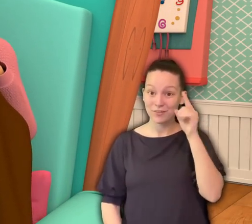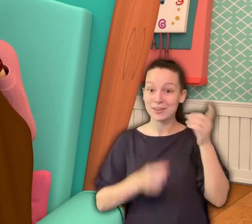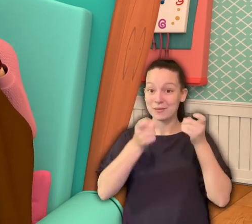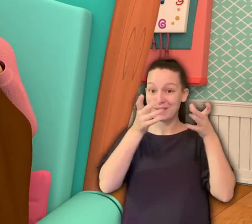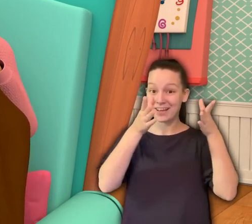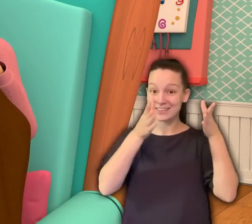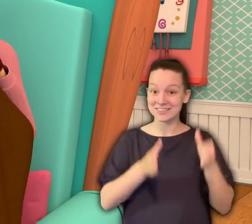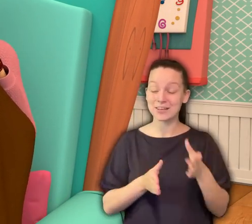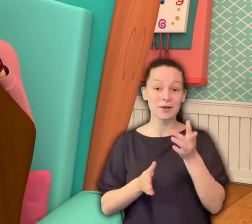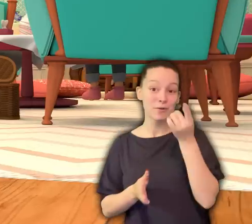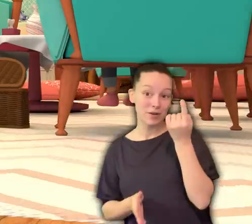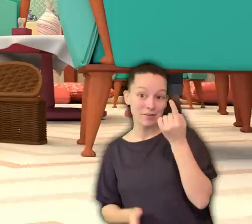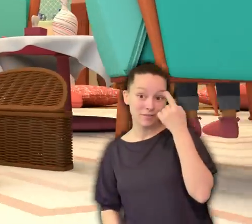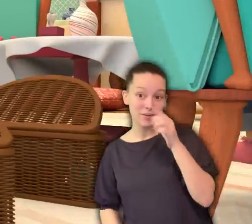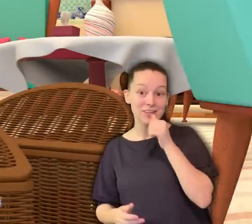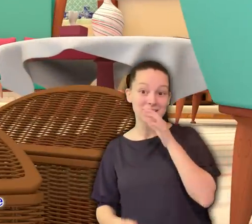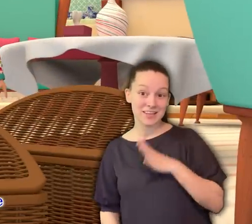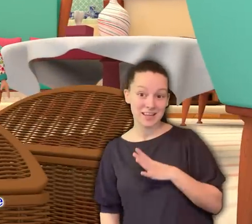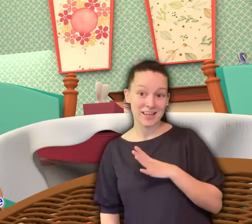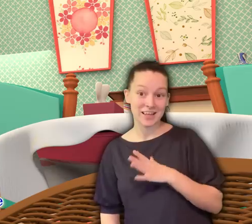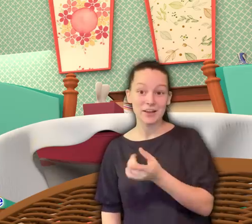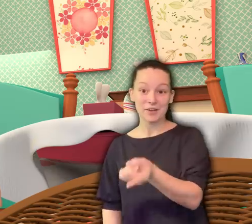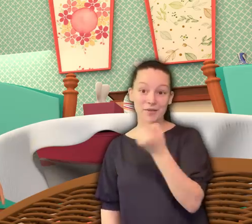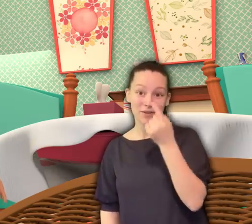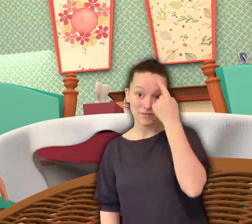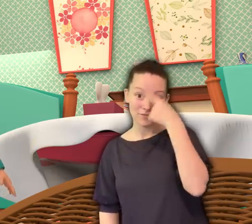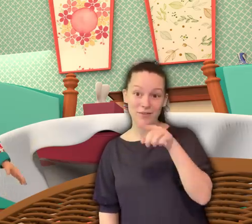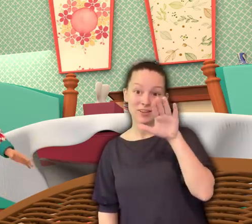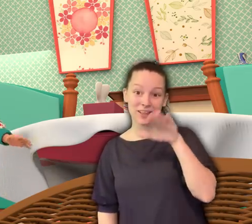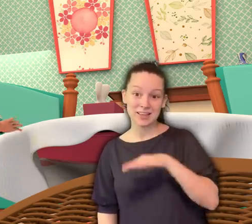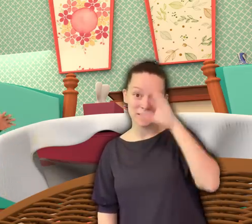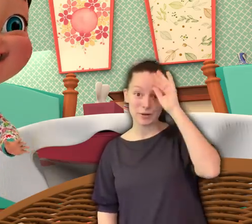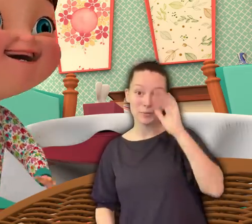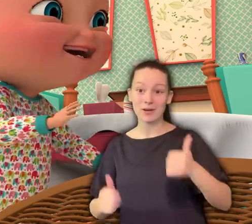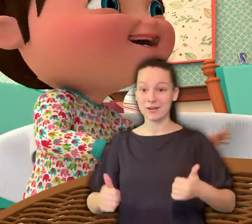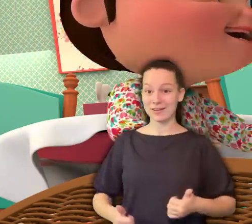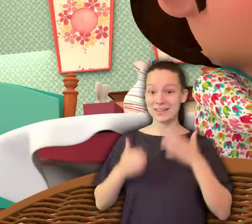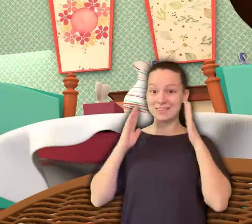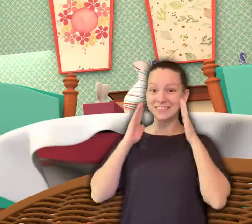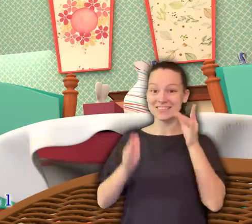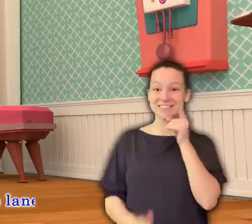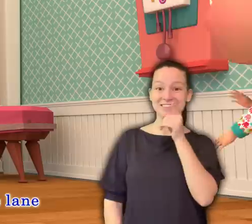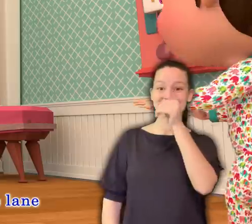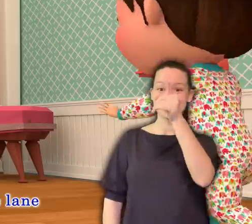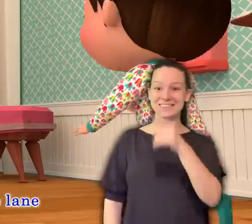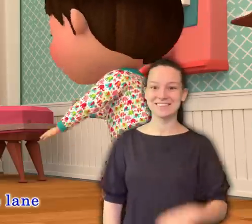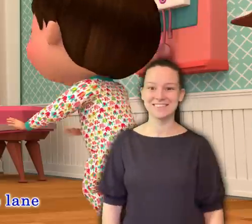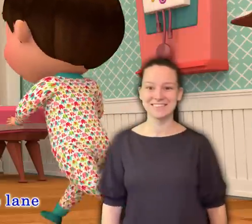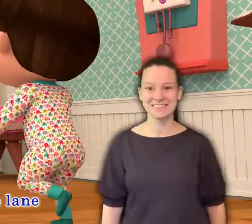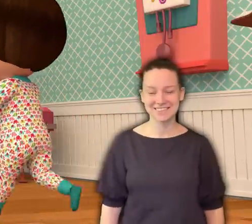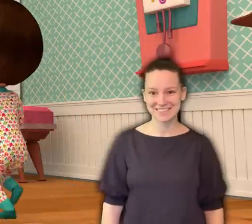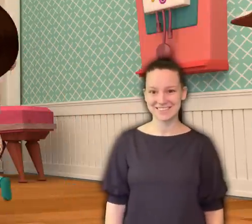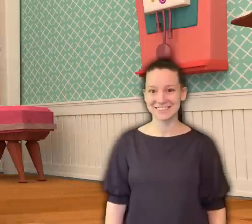one for the master and one for the date and one for the little boy who lives down